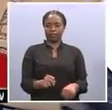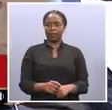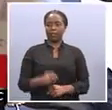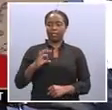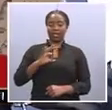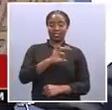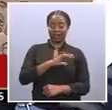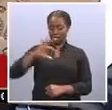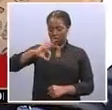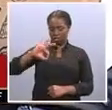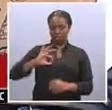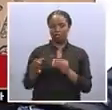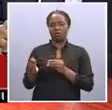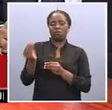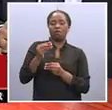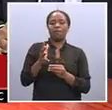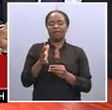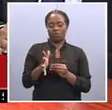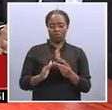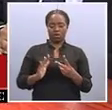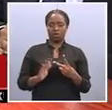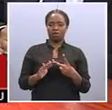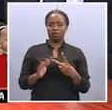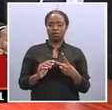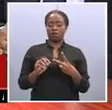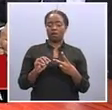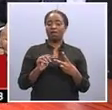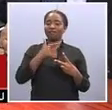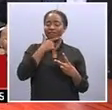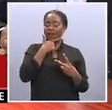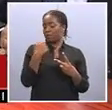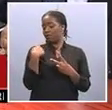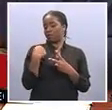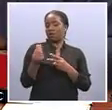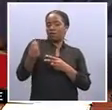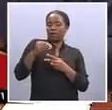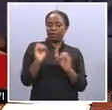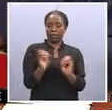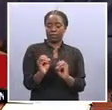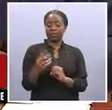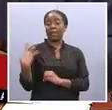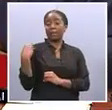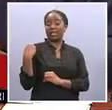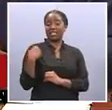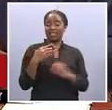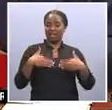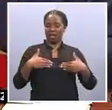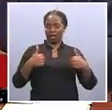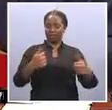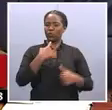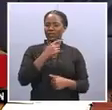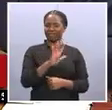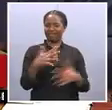wages and bonuses. Health Minister Dr. Aaron Motsoaledi has expressed concern about the